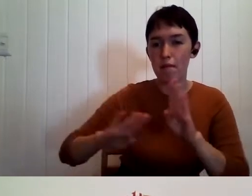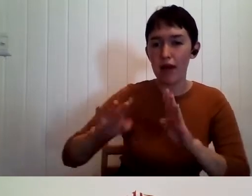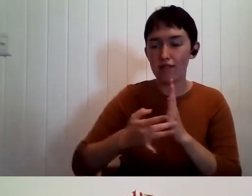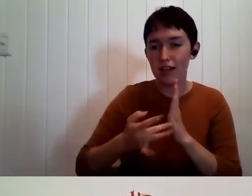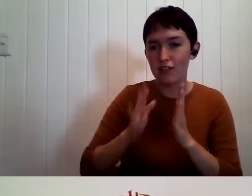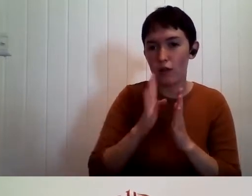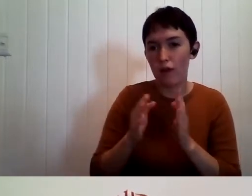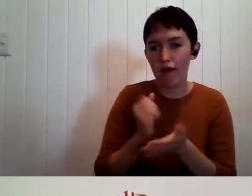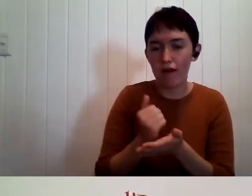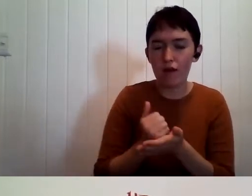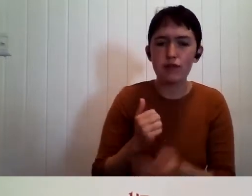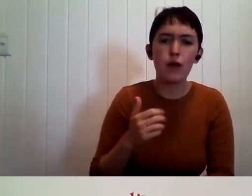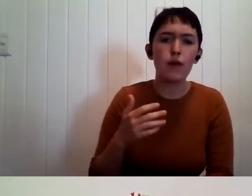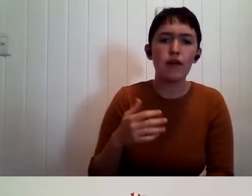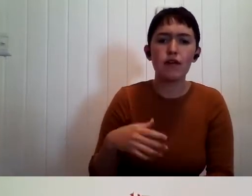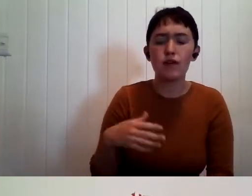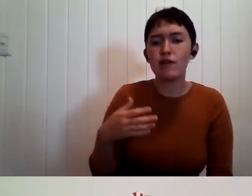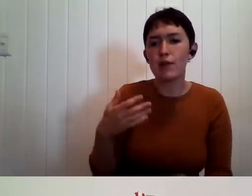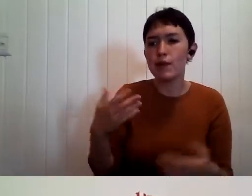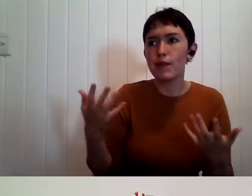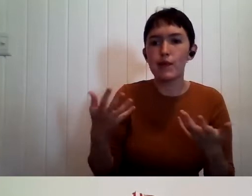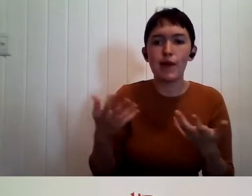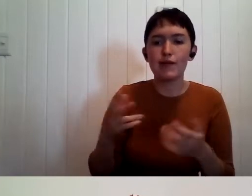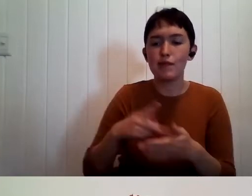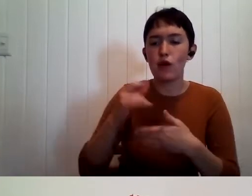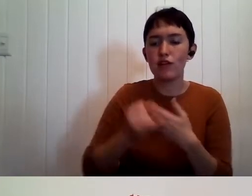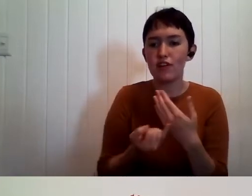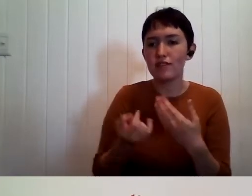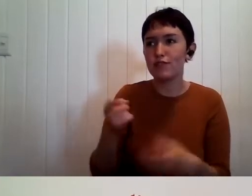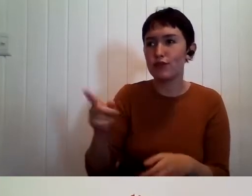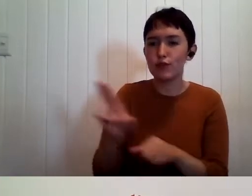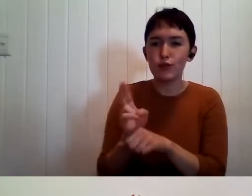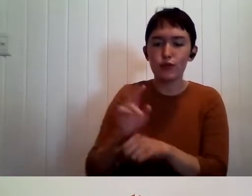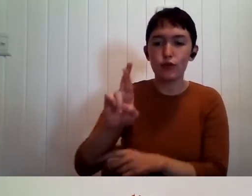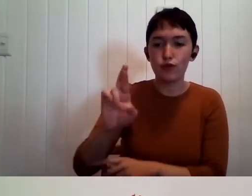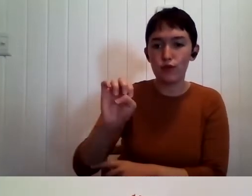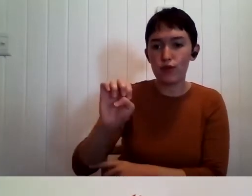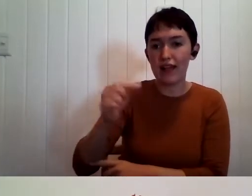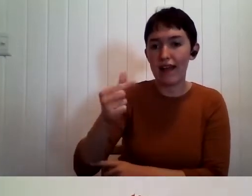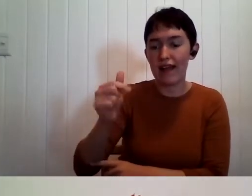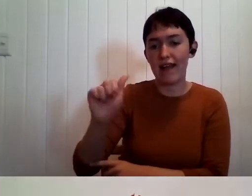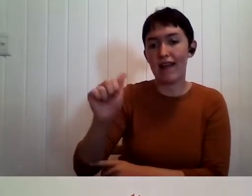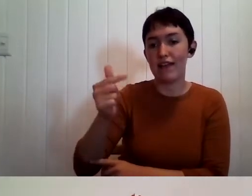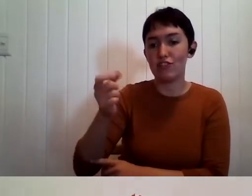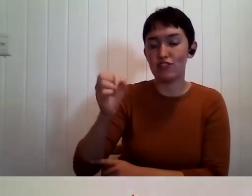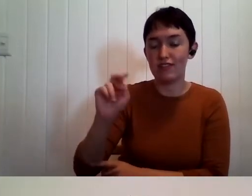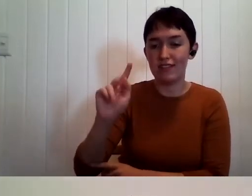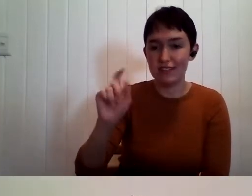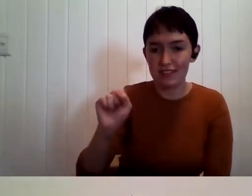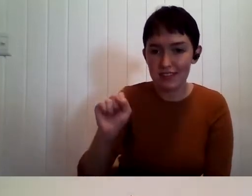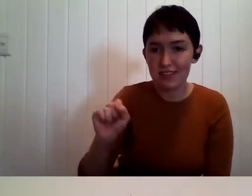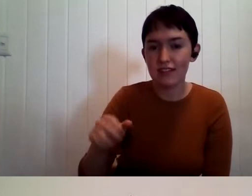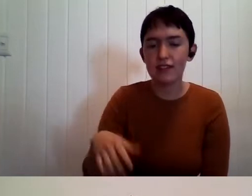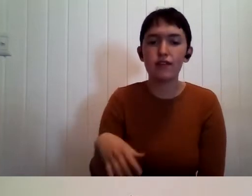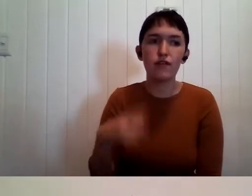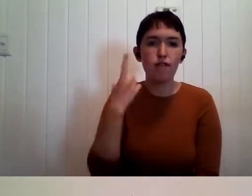would supply reagents or, supplies for, or big society-wide problems